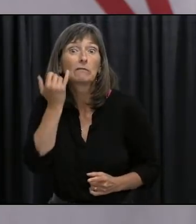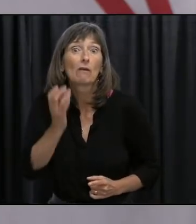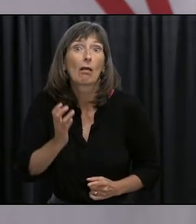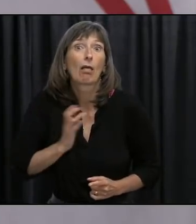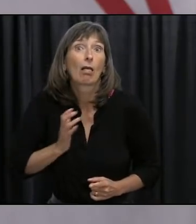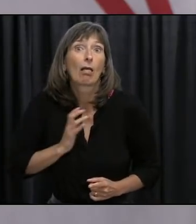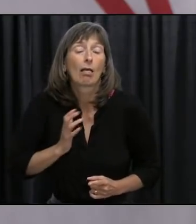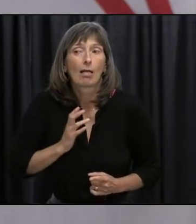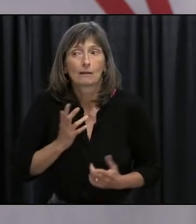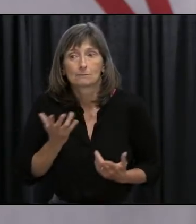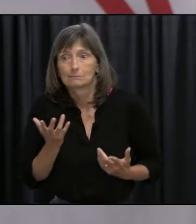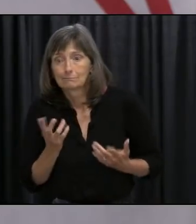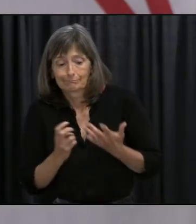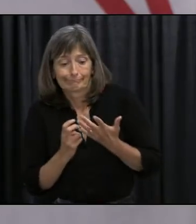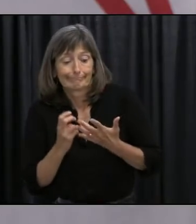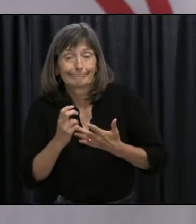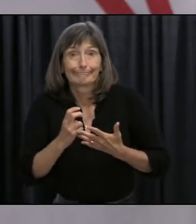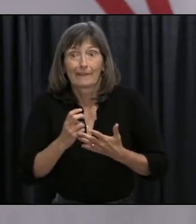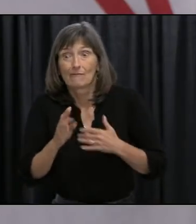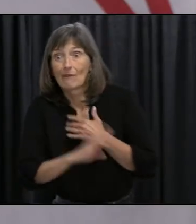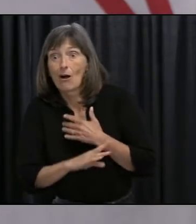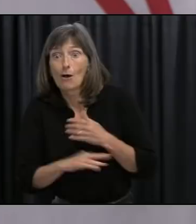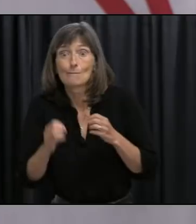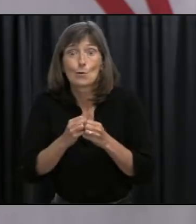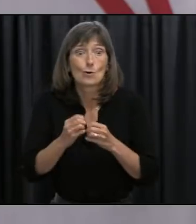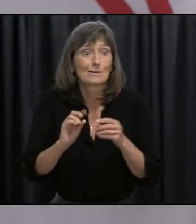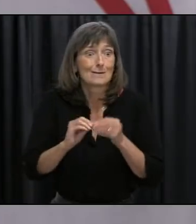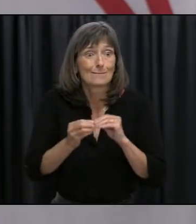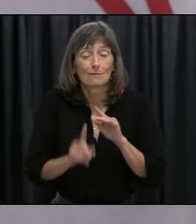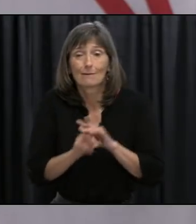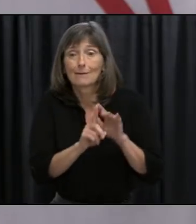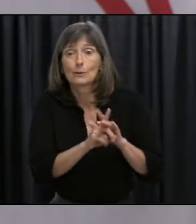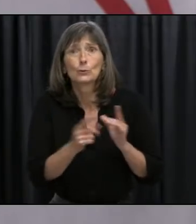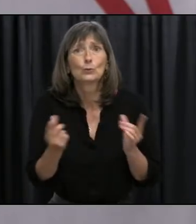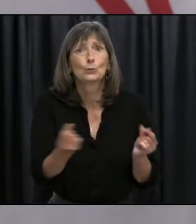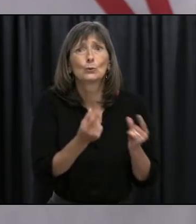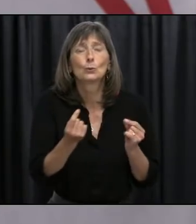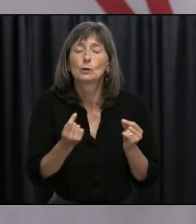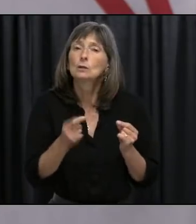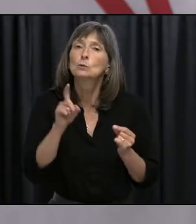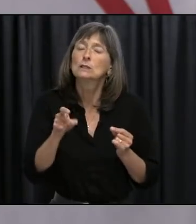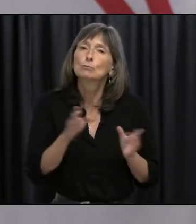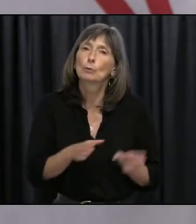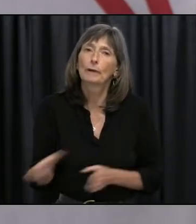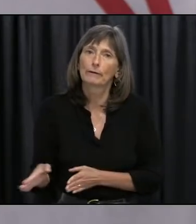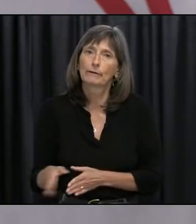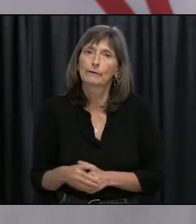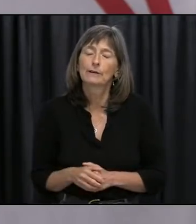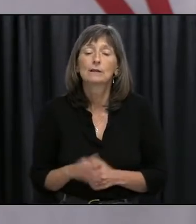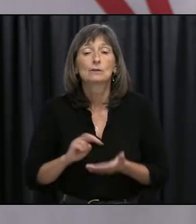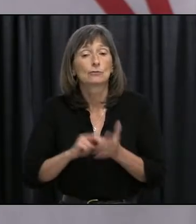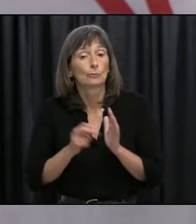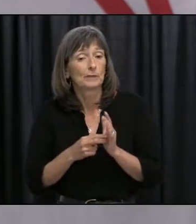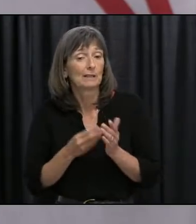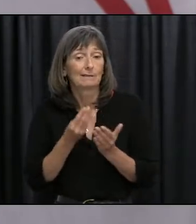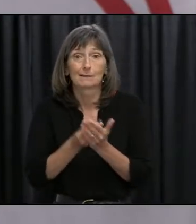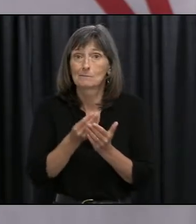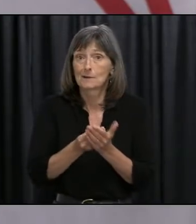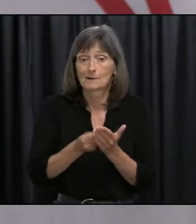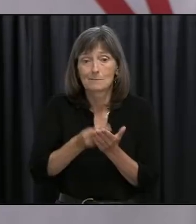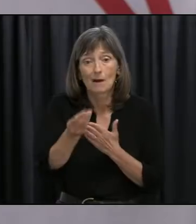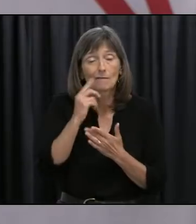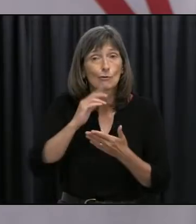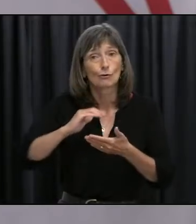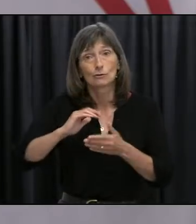where we could be at this point in time in the fall of this year. So making the investment into technology for laptops for over